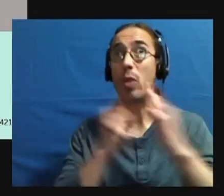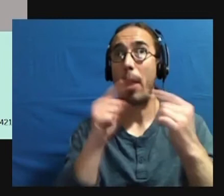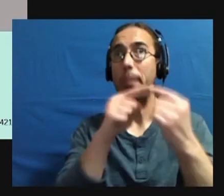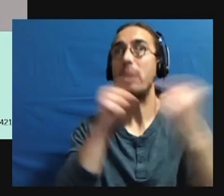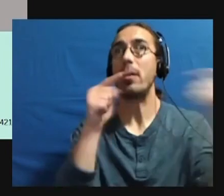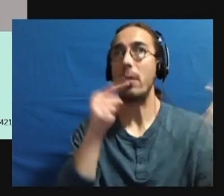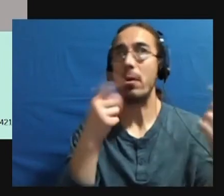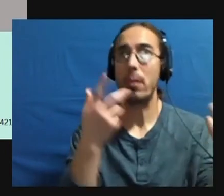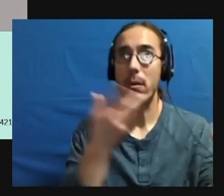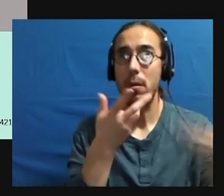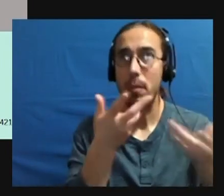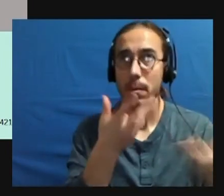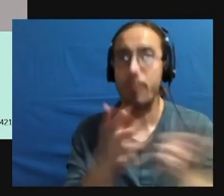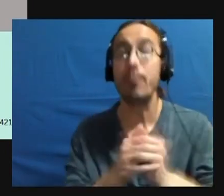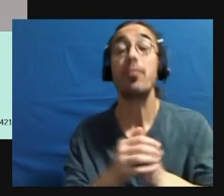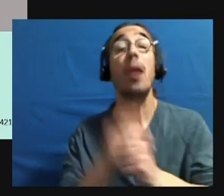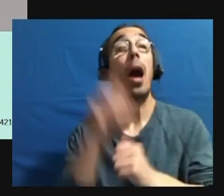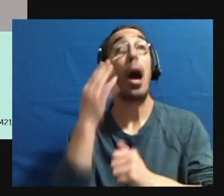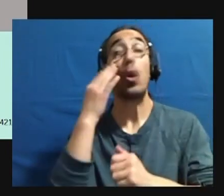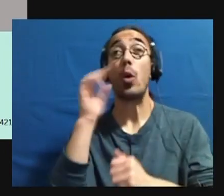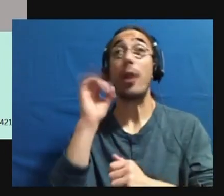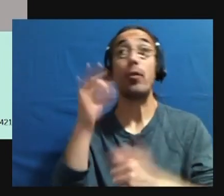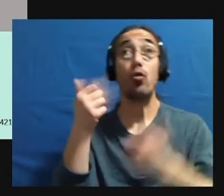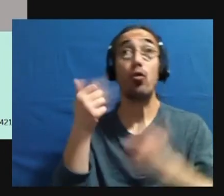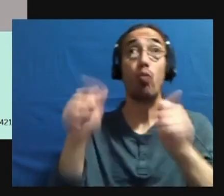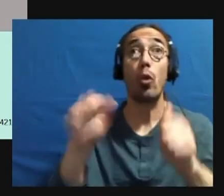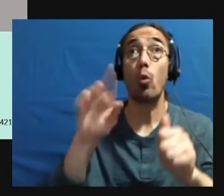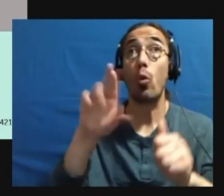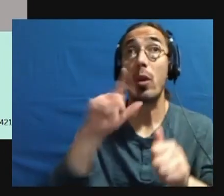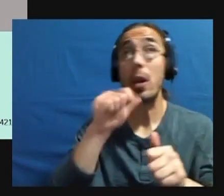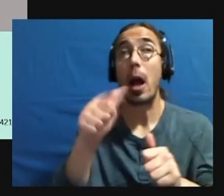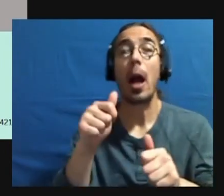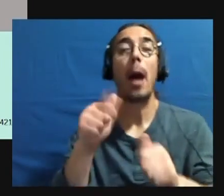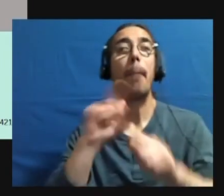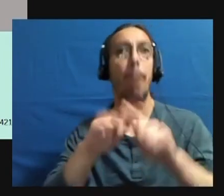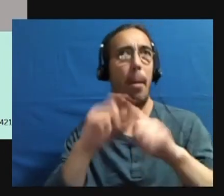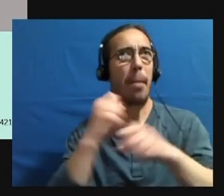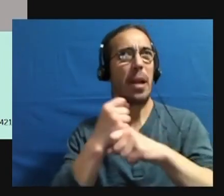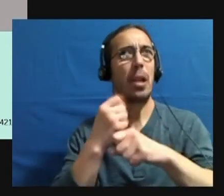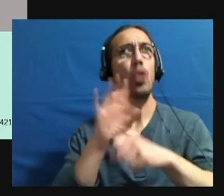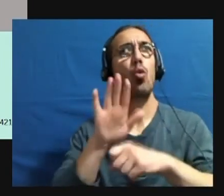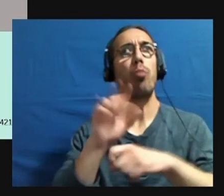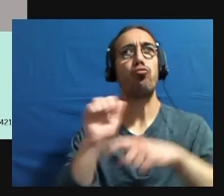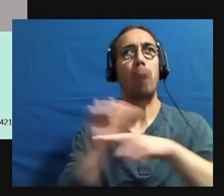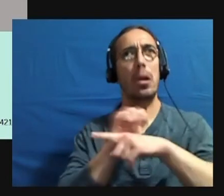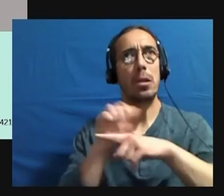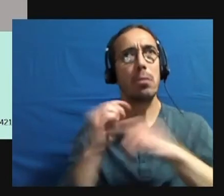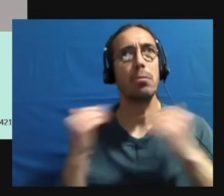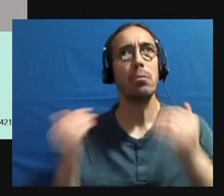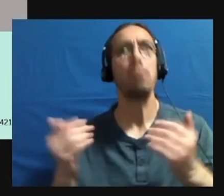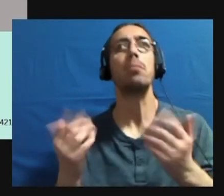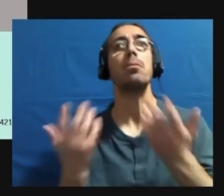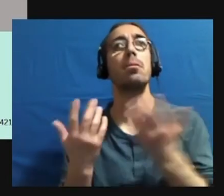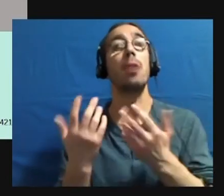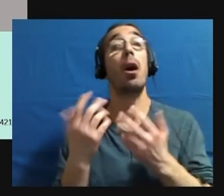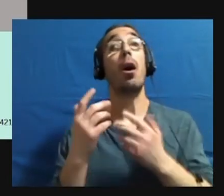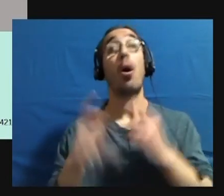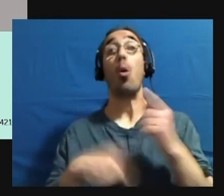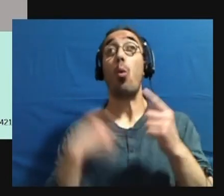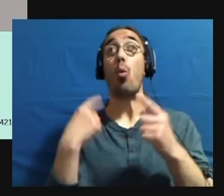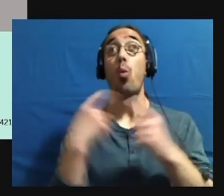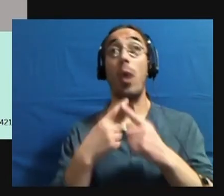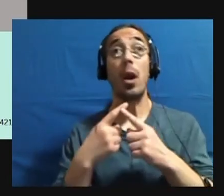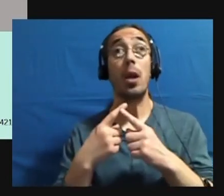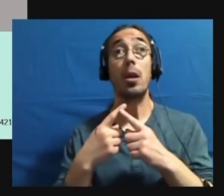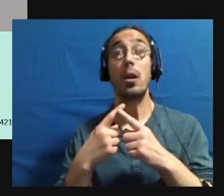I don't know whether you've tried this or not, but make it your practice. When they when